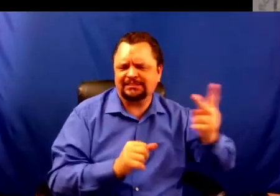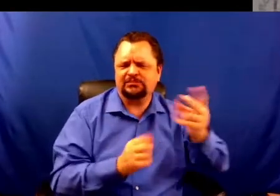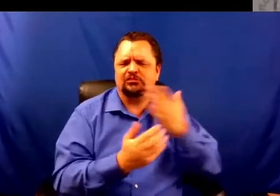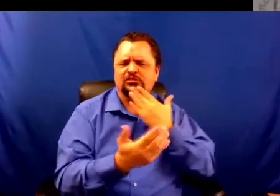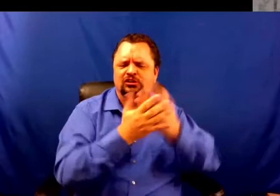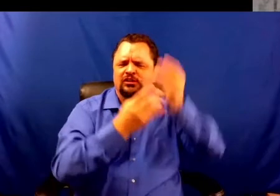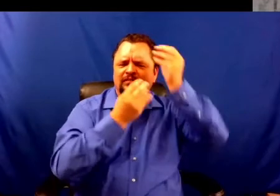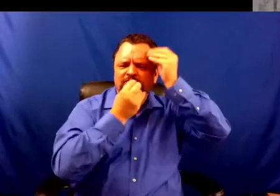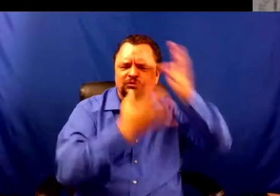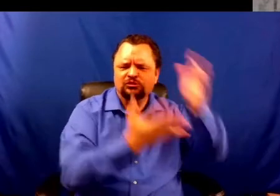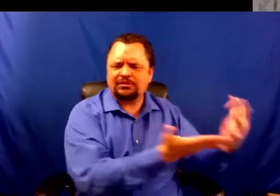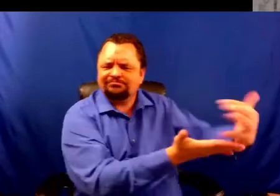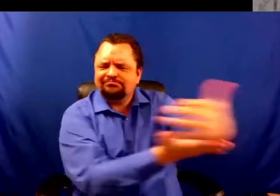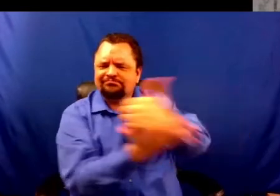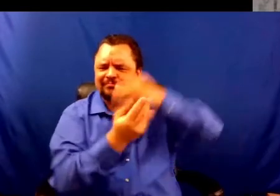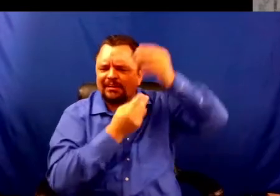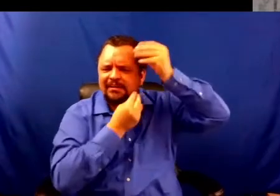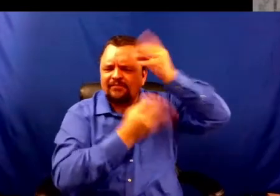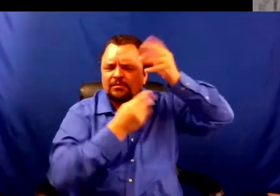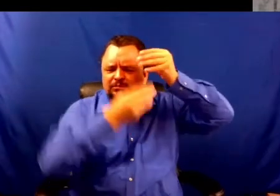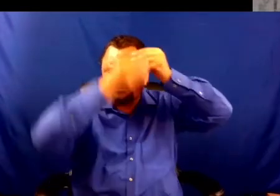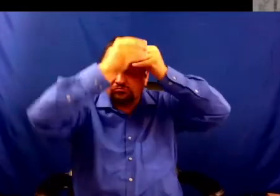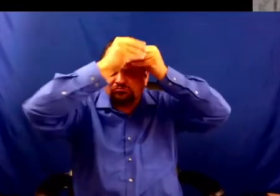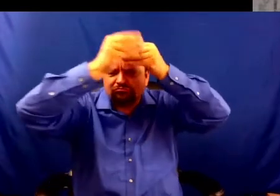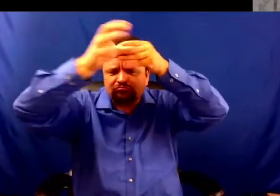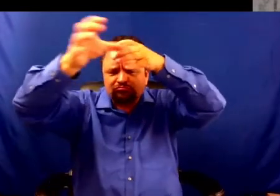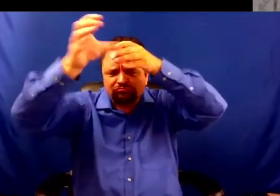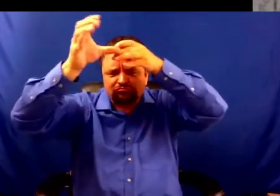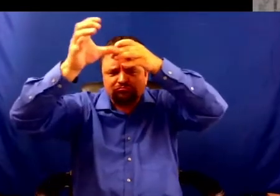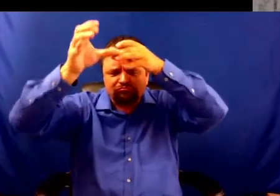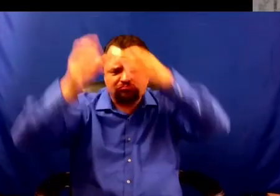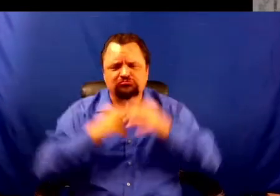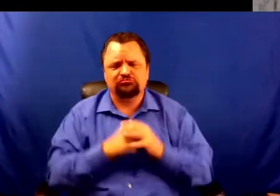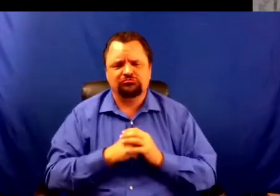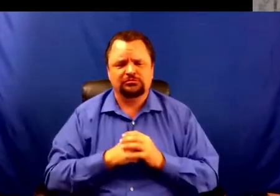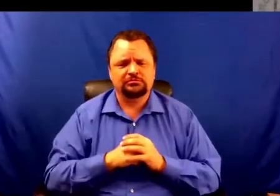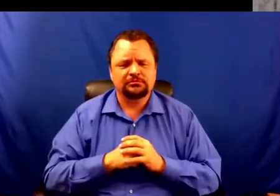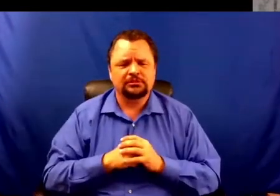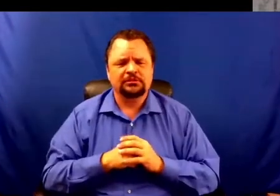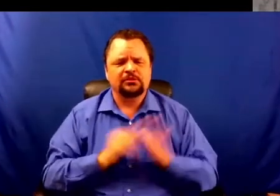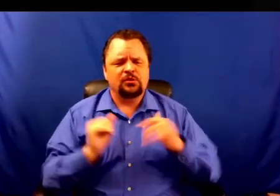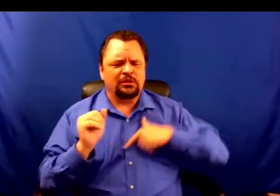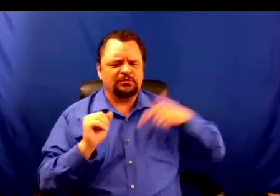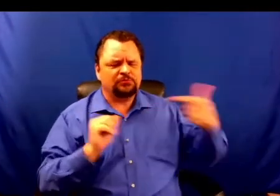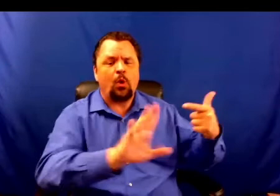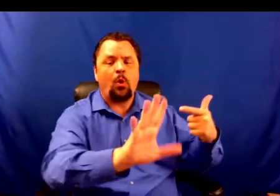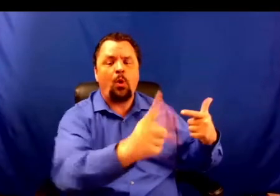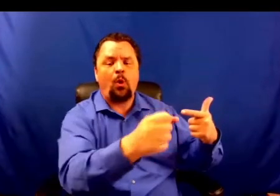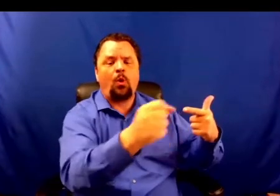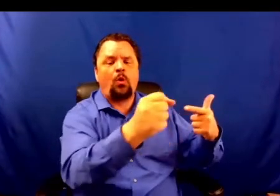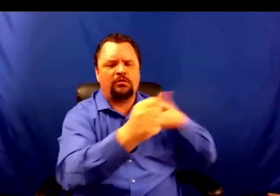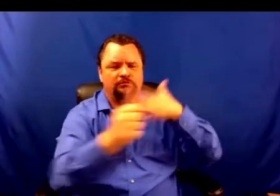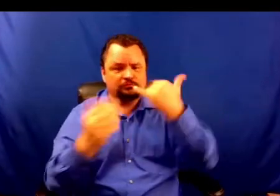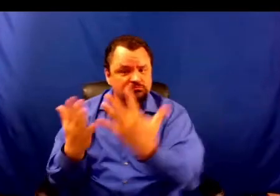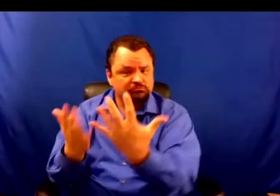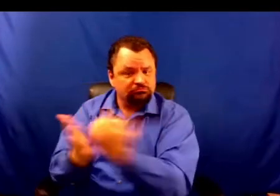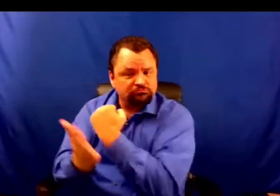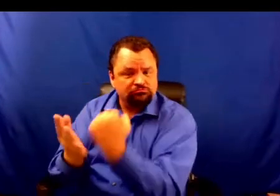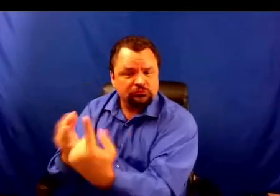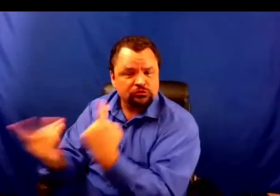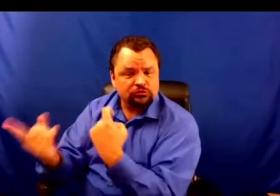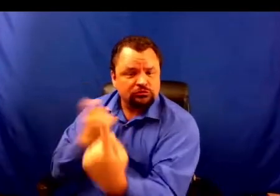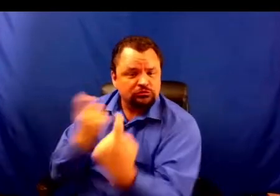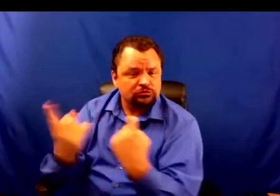decisions. So next slide. I'm going to turn it over for the flu update, unless there are questions for